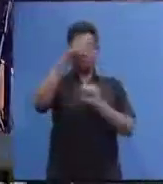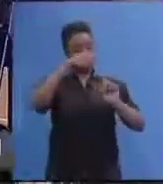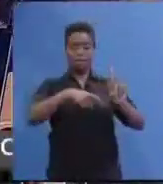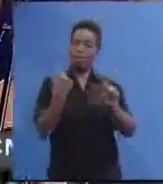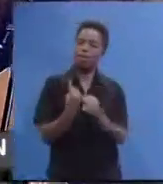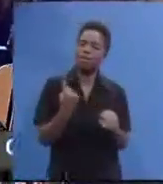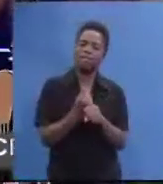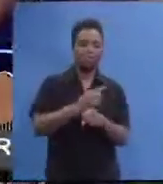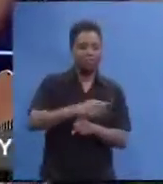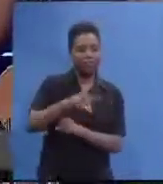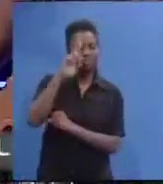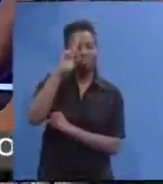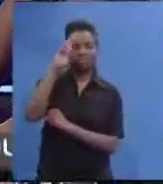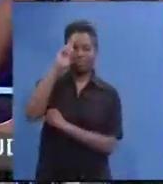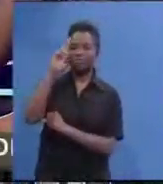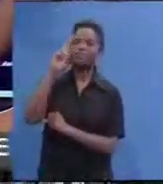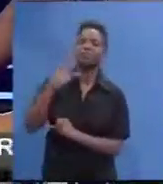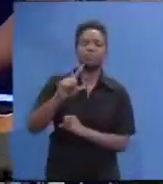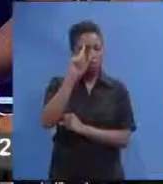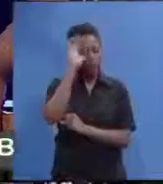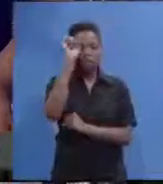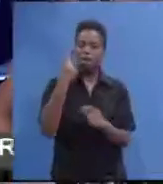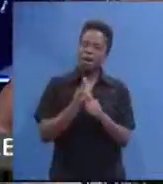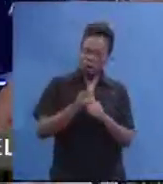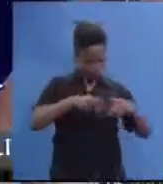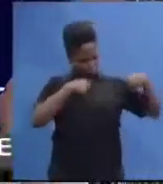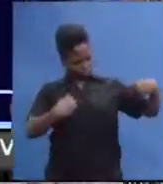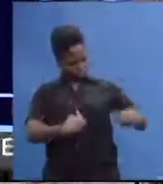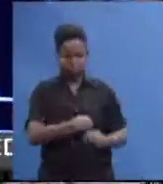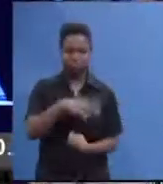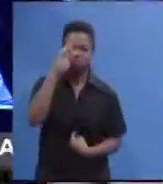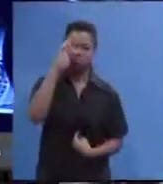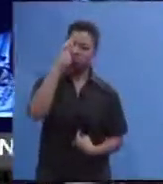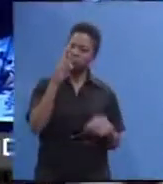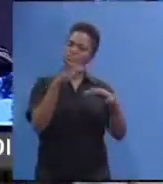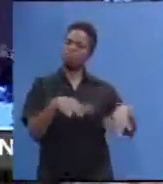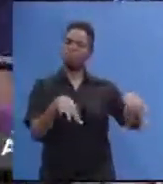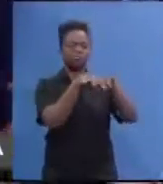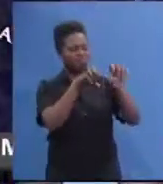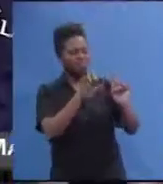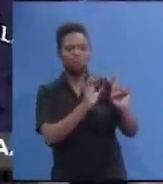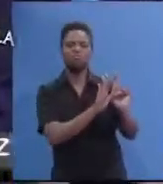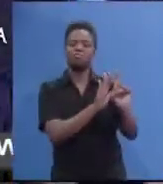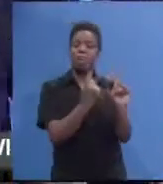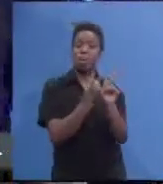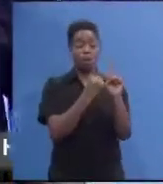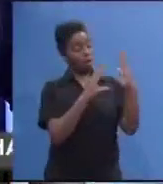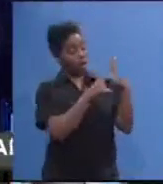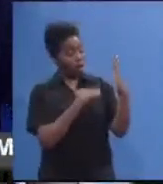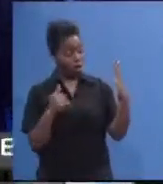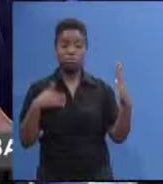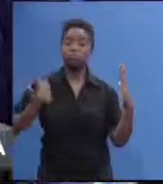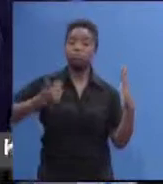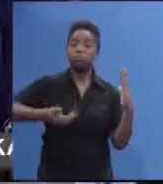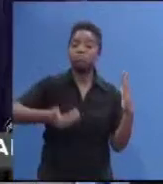Sustain the momentum. Madiba, we shall preserve your legacy. Madiba, we shall emulate your values and